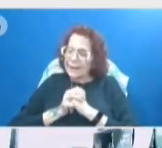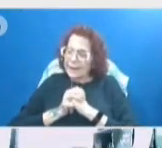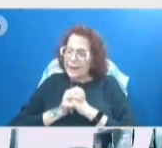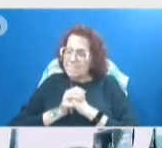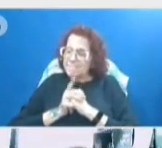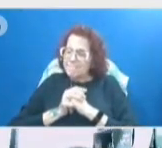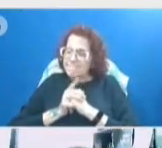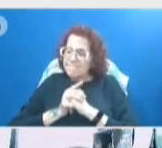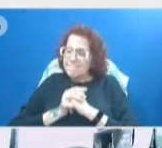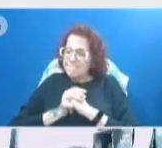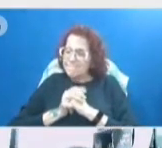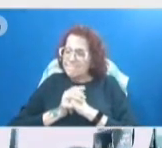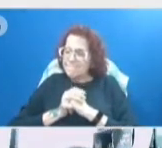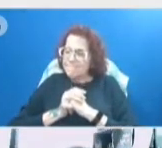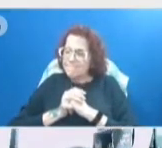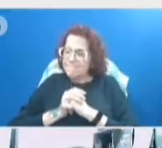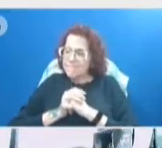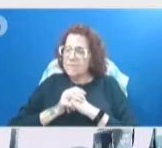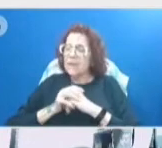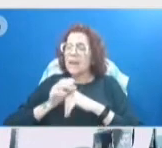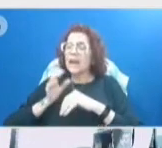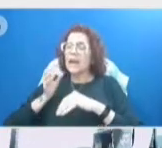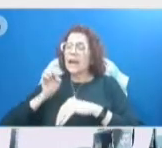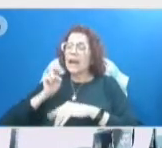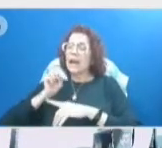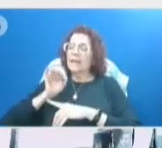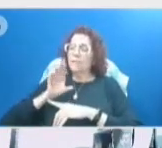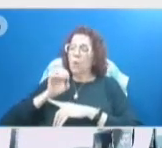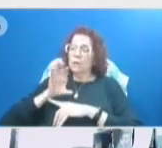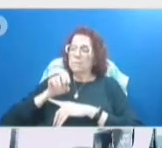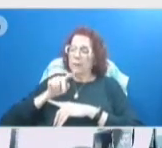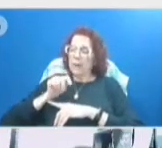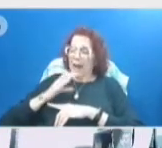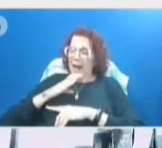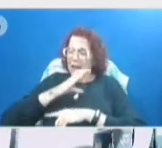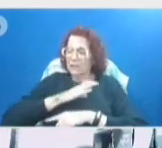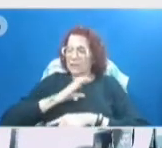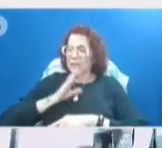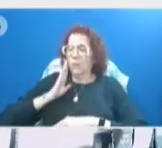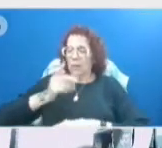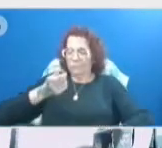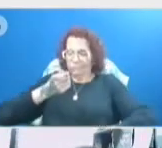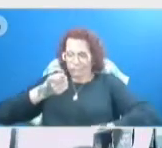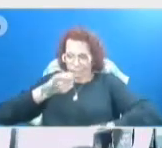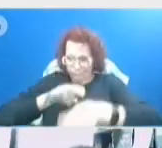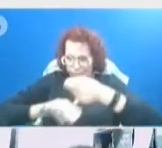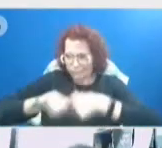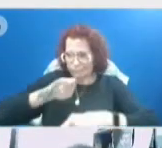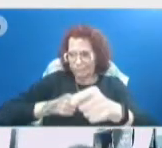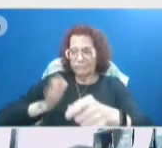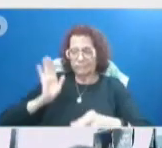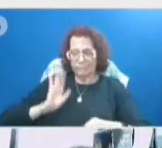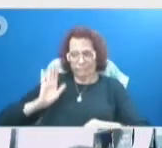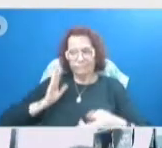the enforcement council was supposed to replace a previous situation,